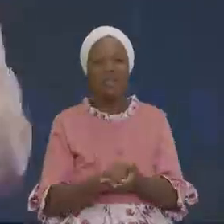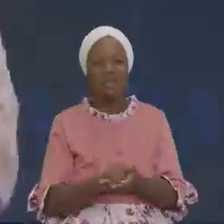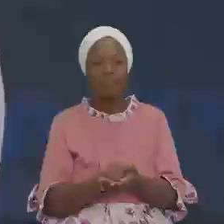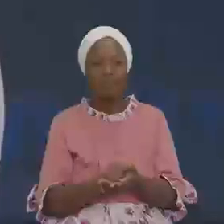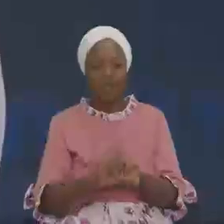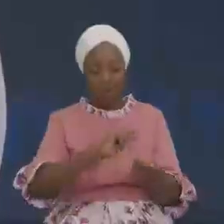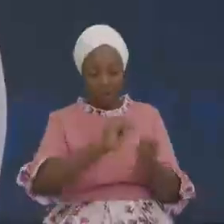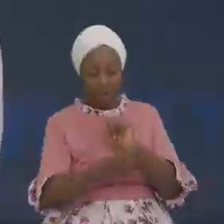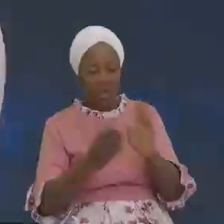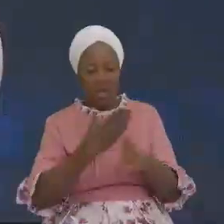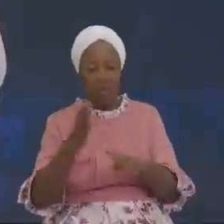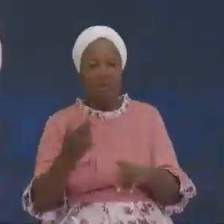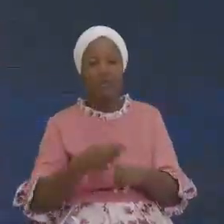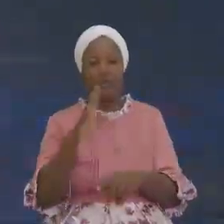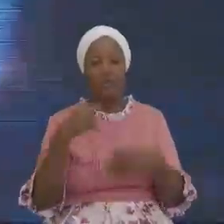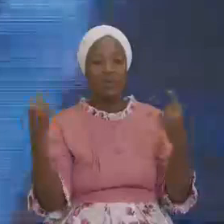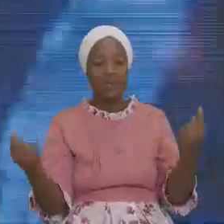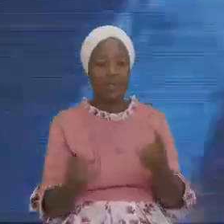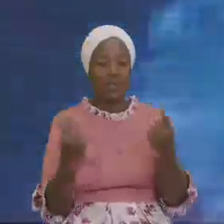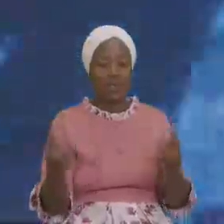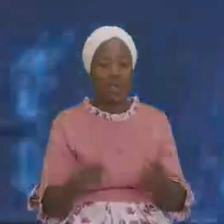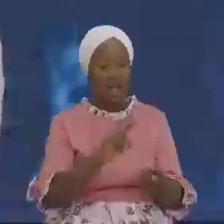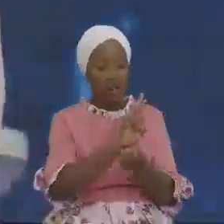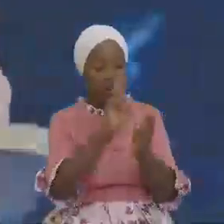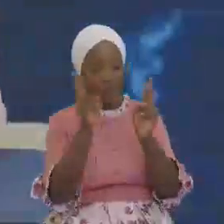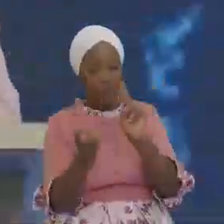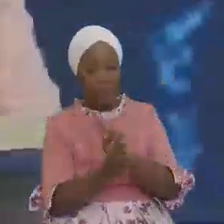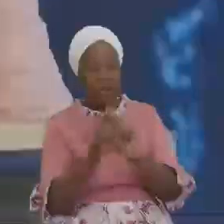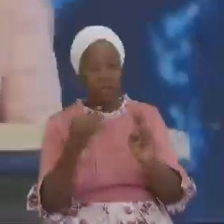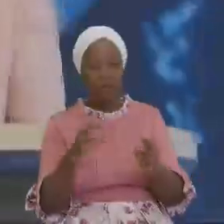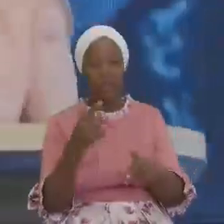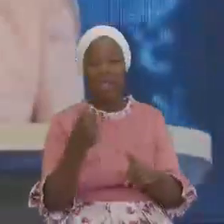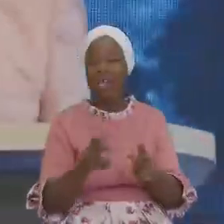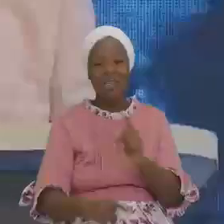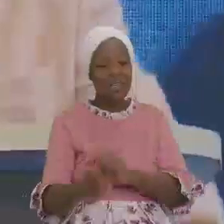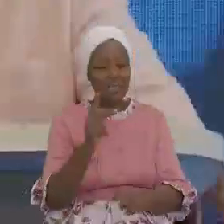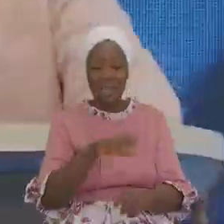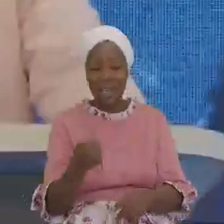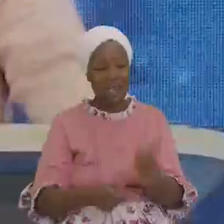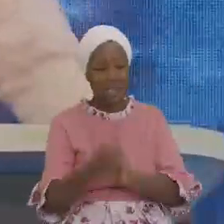away from your sin. Repent of every form of evil.